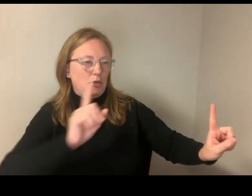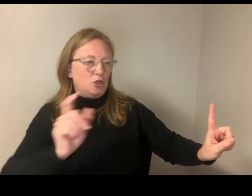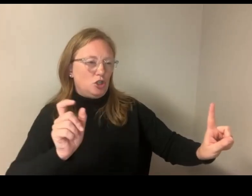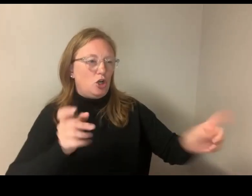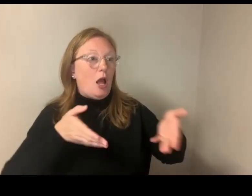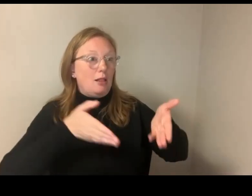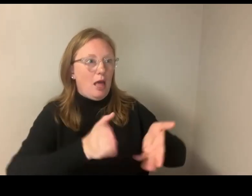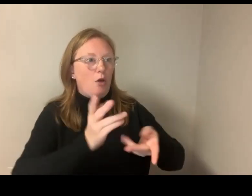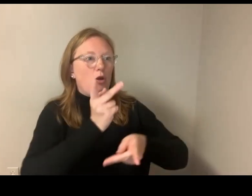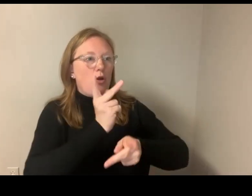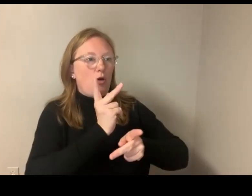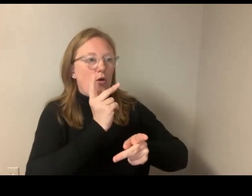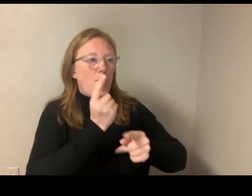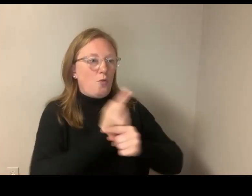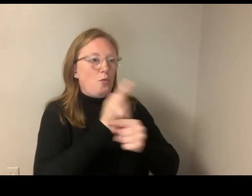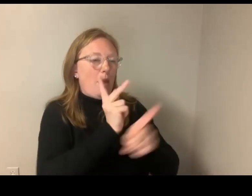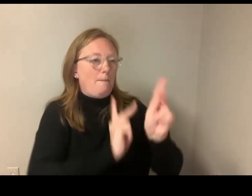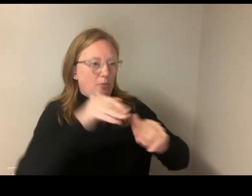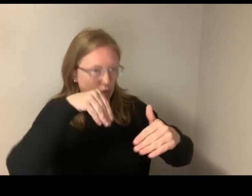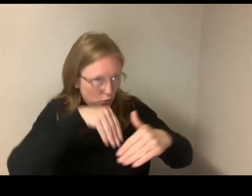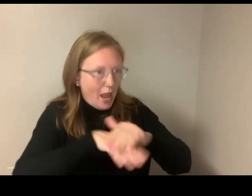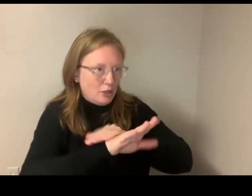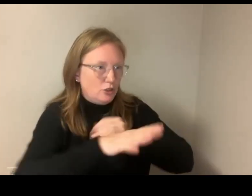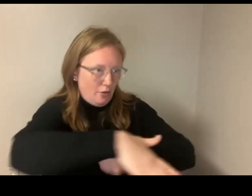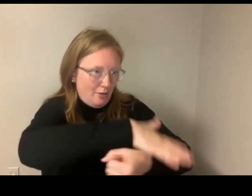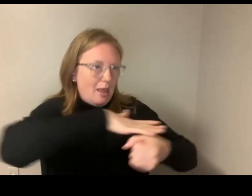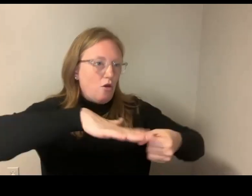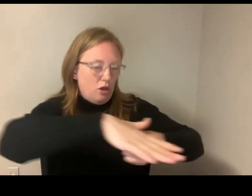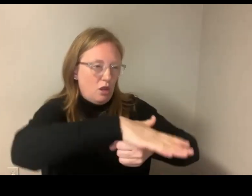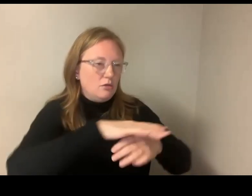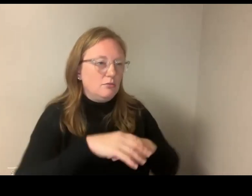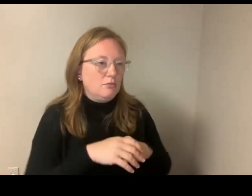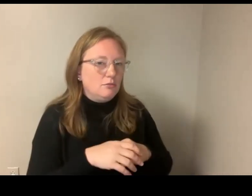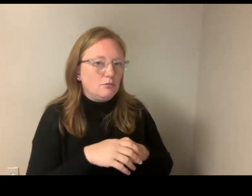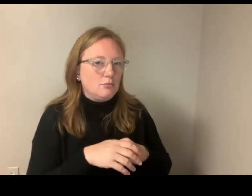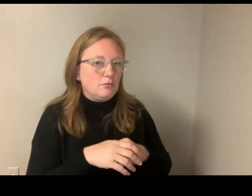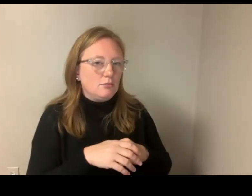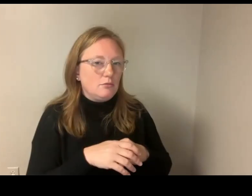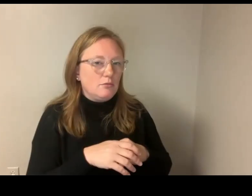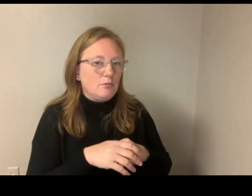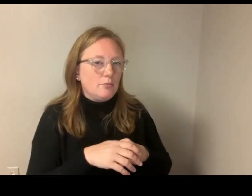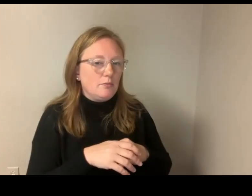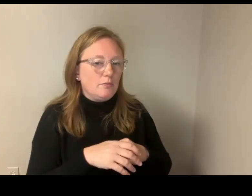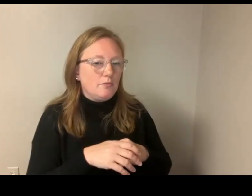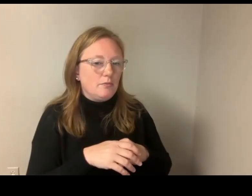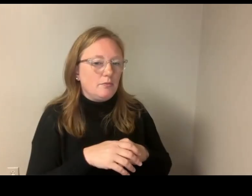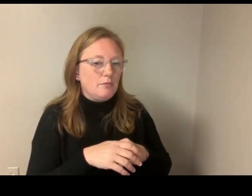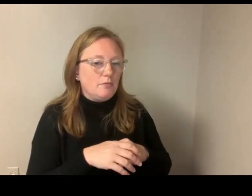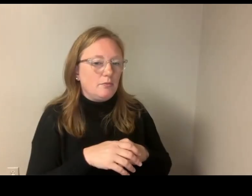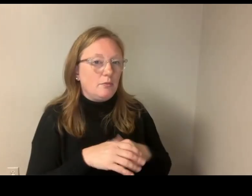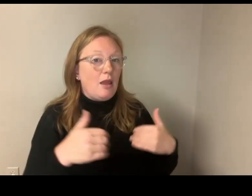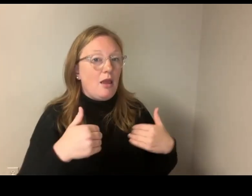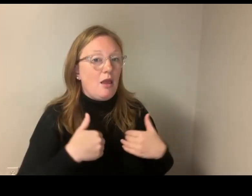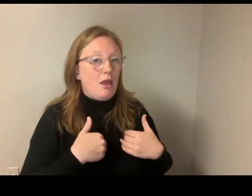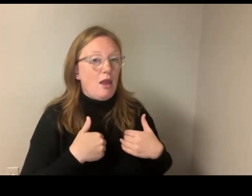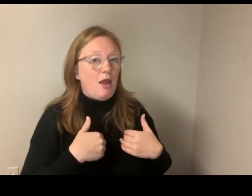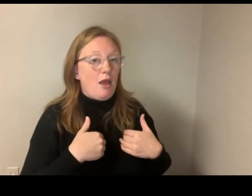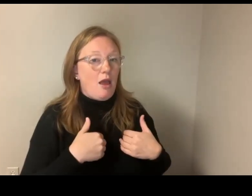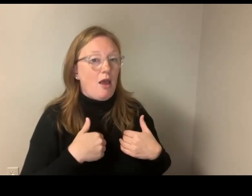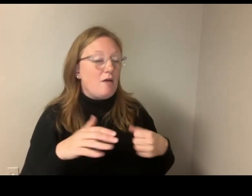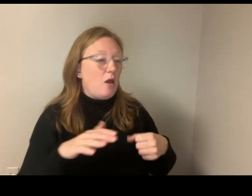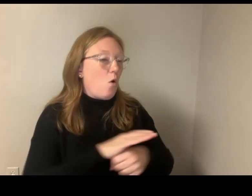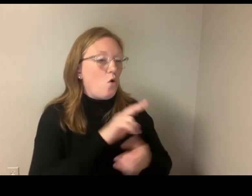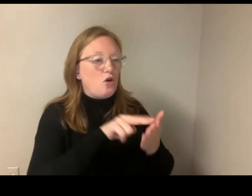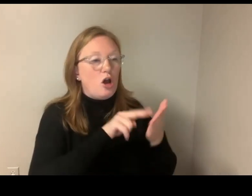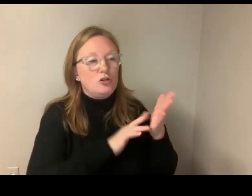allowing the appropriate people through. And we have a whole approved contractor approval process to